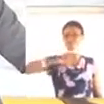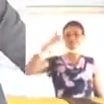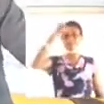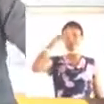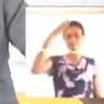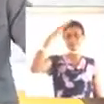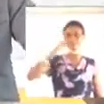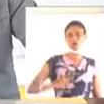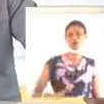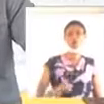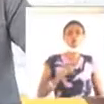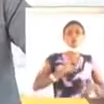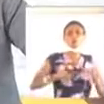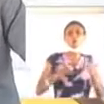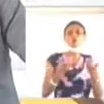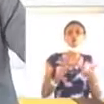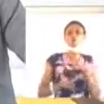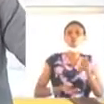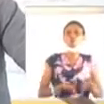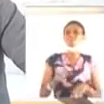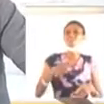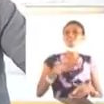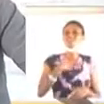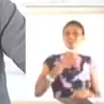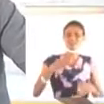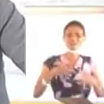to dress or behave like an American.